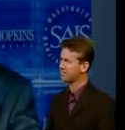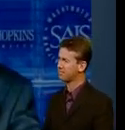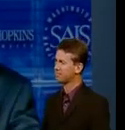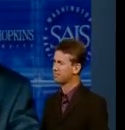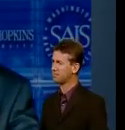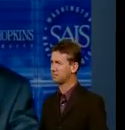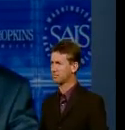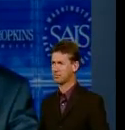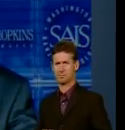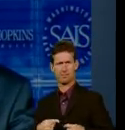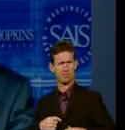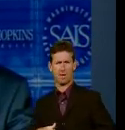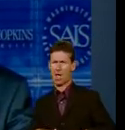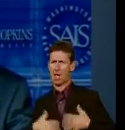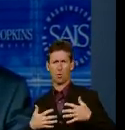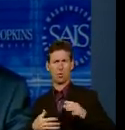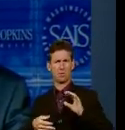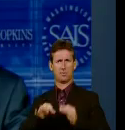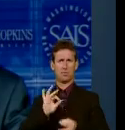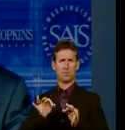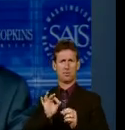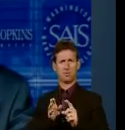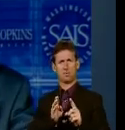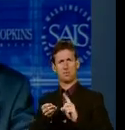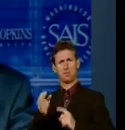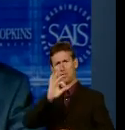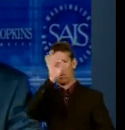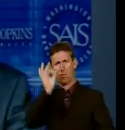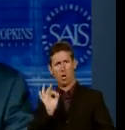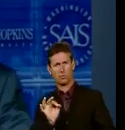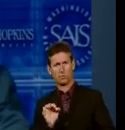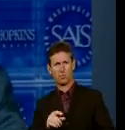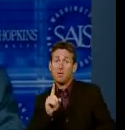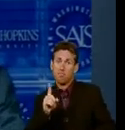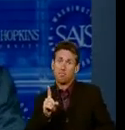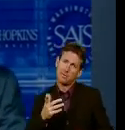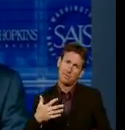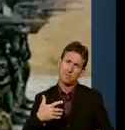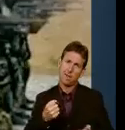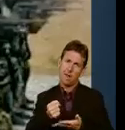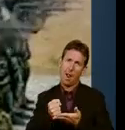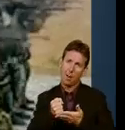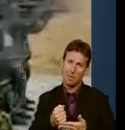I don't mean to be dodging the question, although it's kind of convenient in this case, but never.